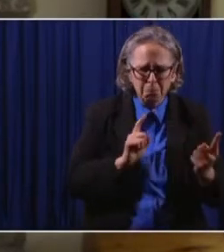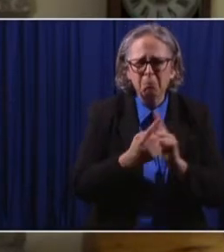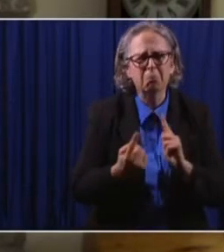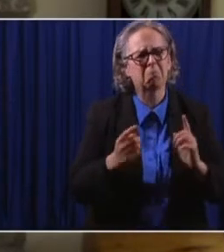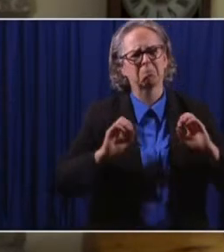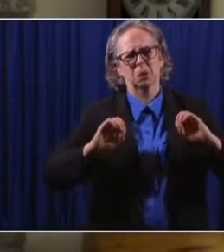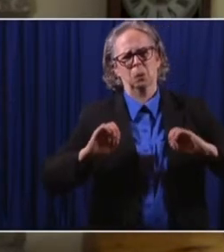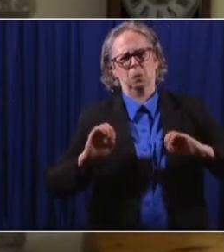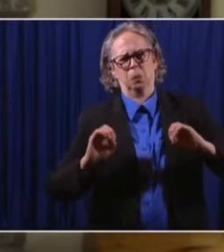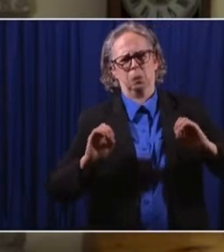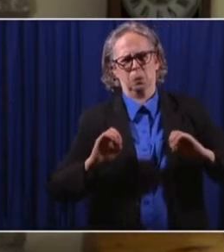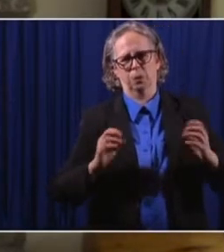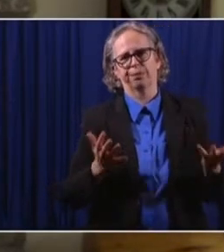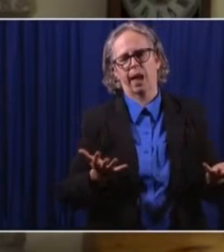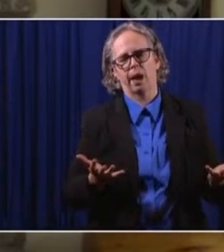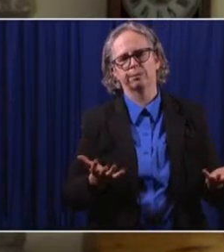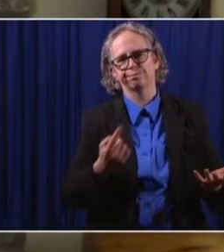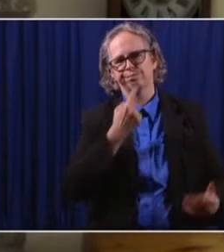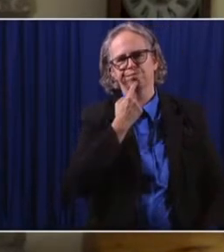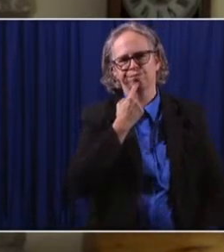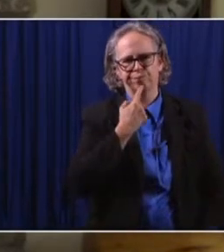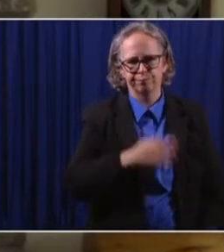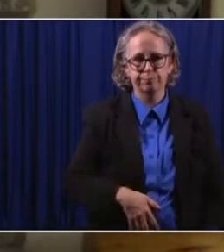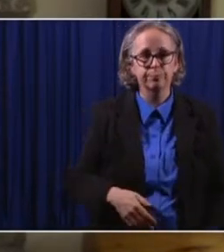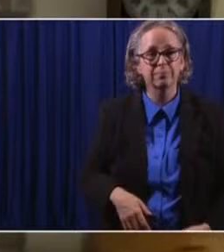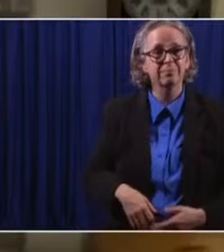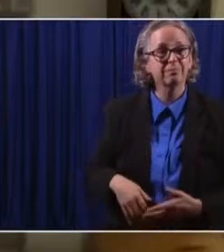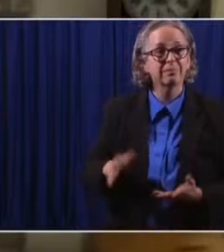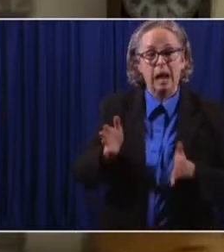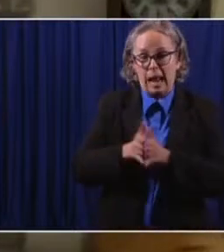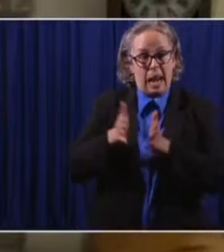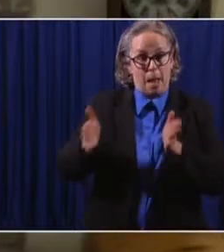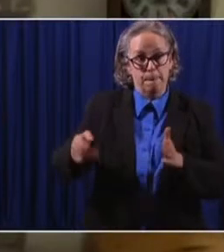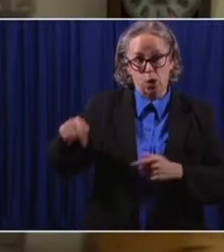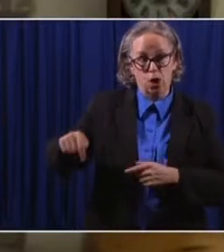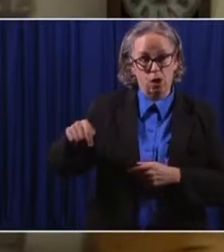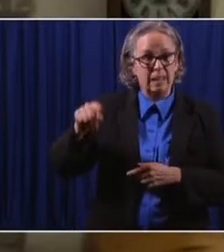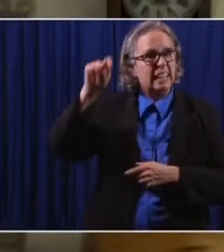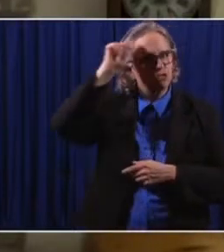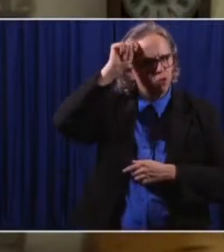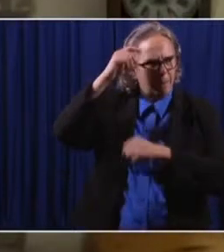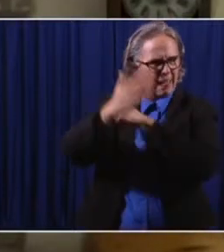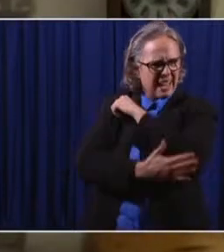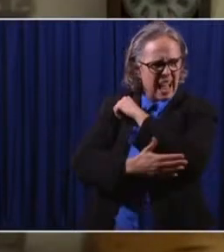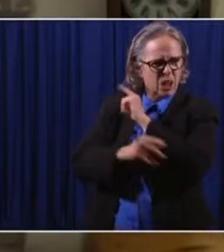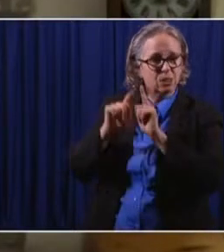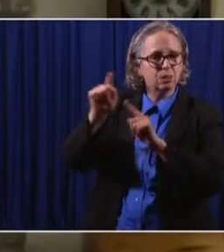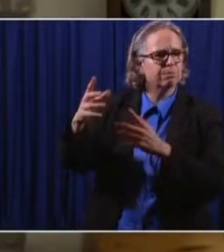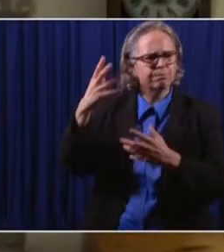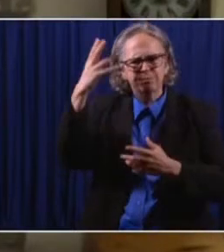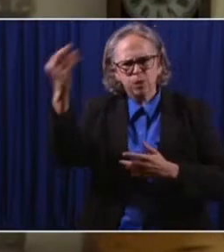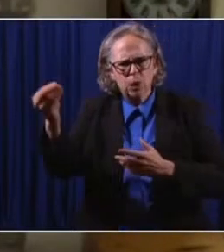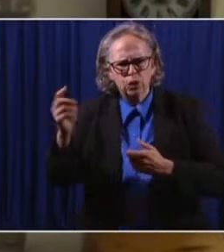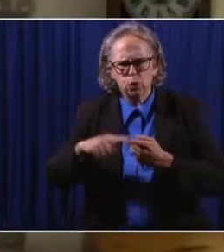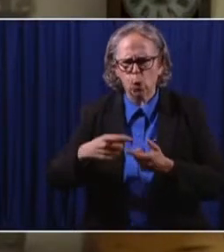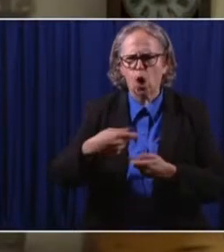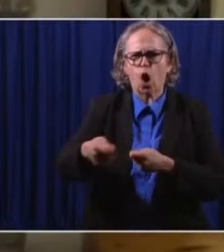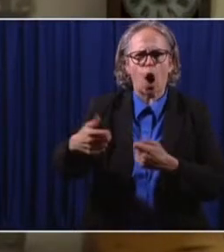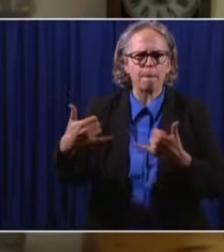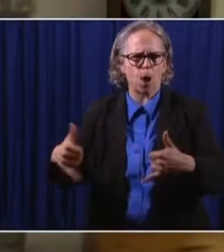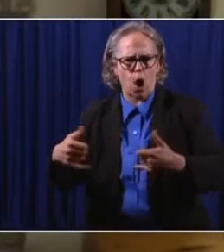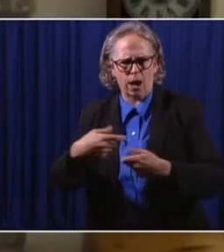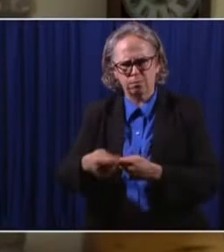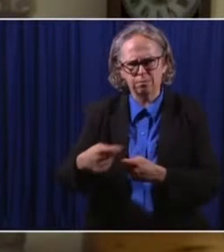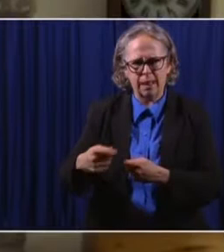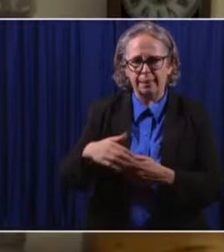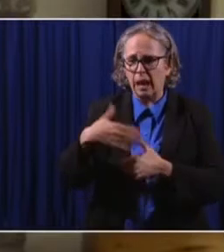Another case, a neighbor attended a family card game in Trumbull County with 3 members of the same family. The neighbor got sick the day after the card game,